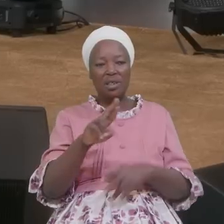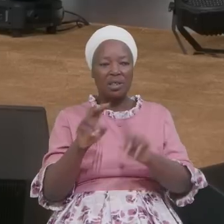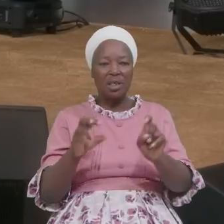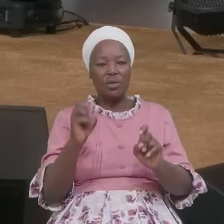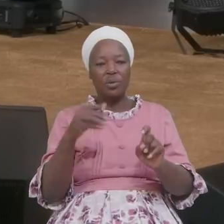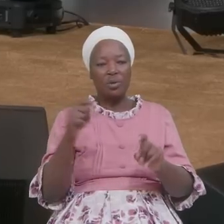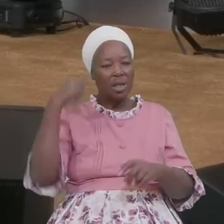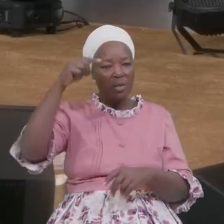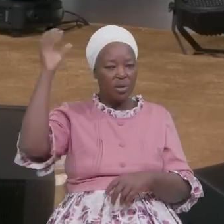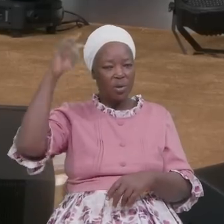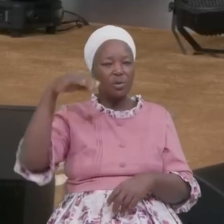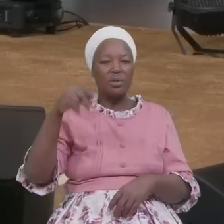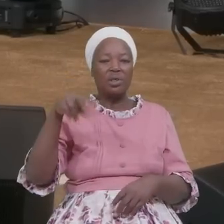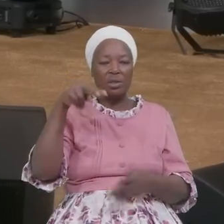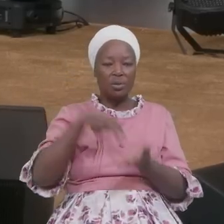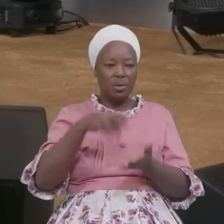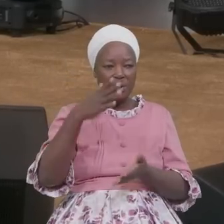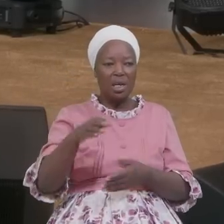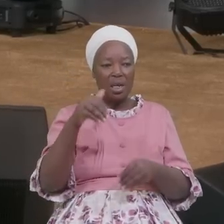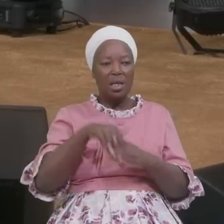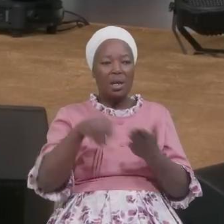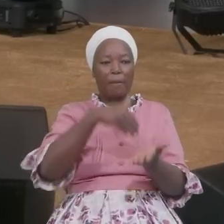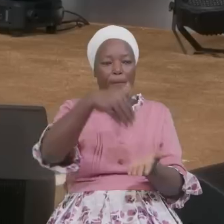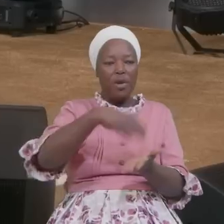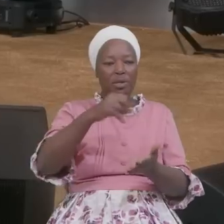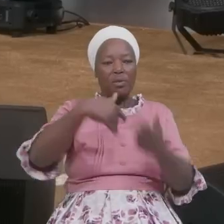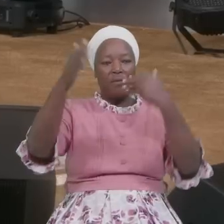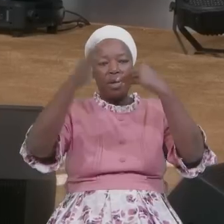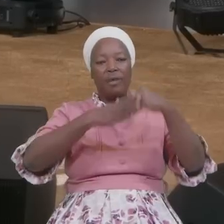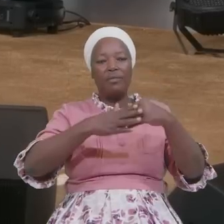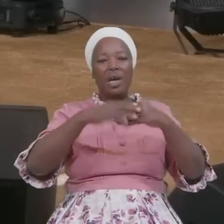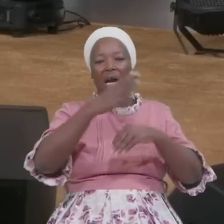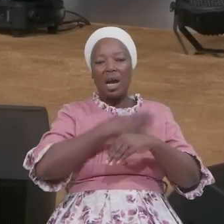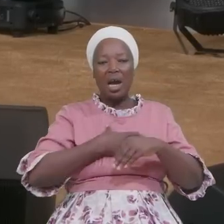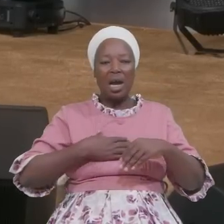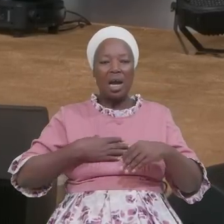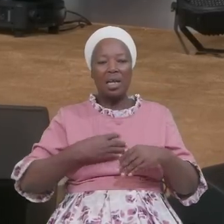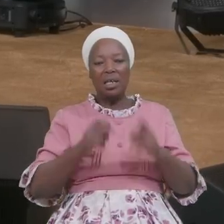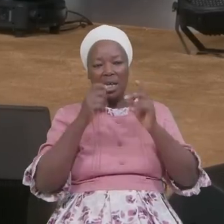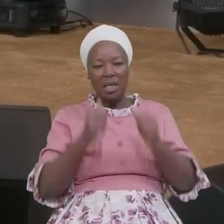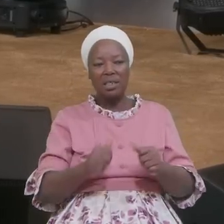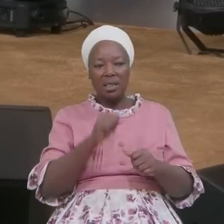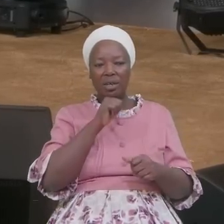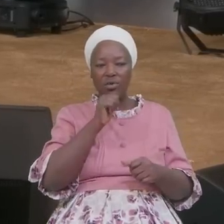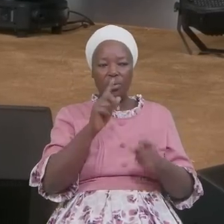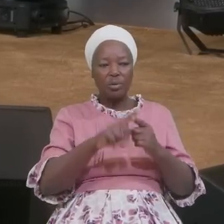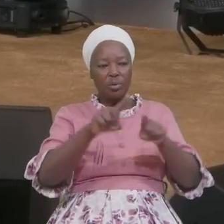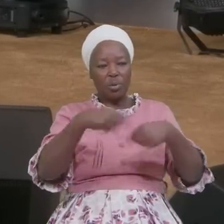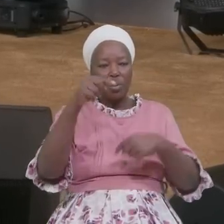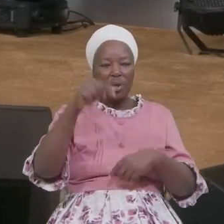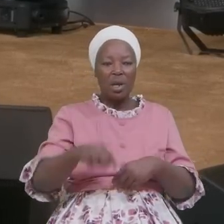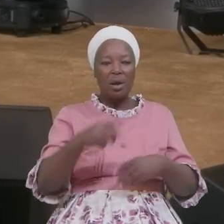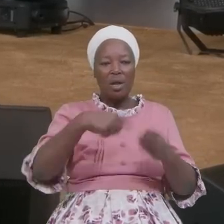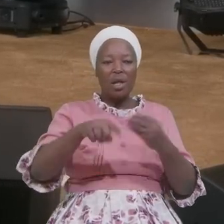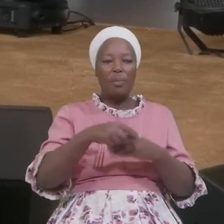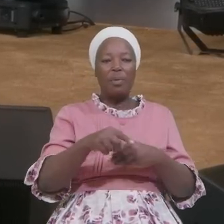still in the midst of heaven of the sky, and hasted not to go down about